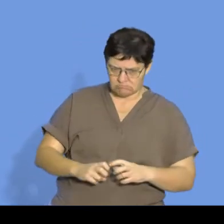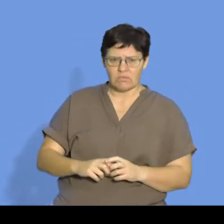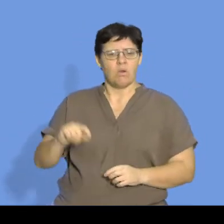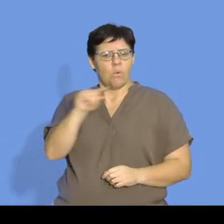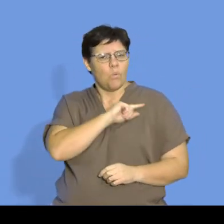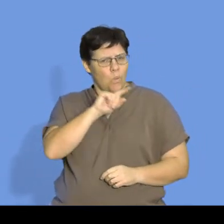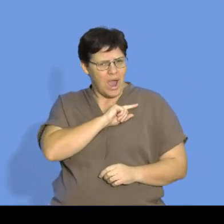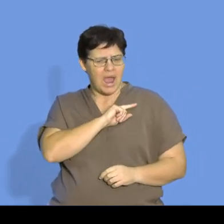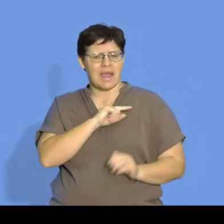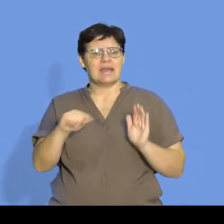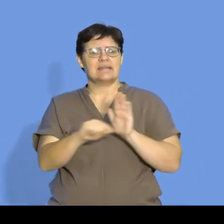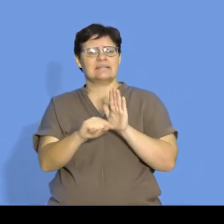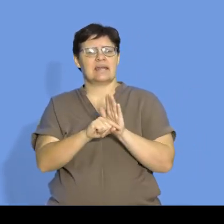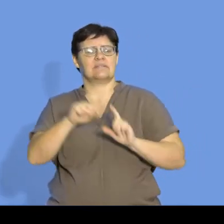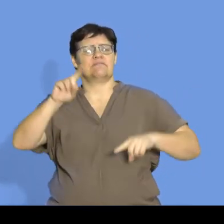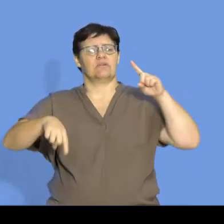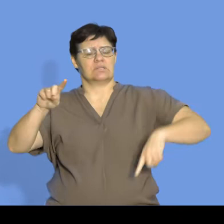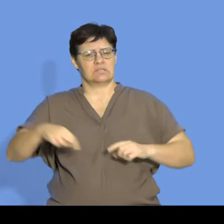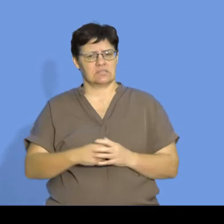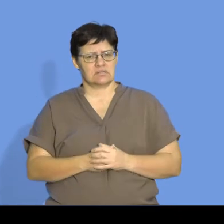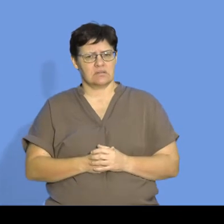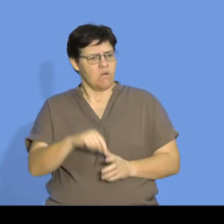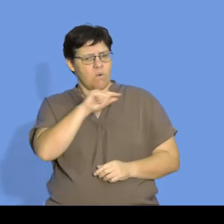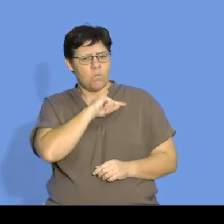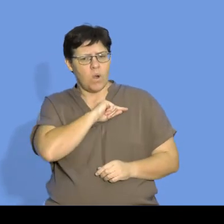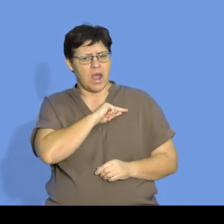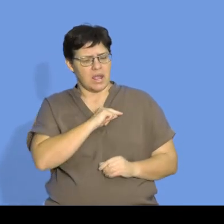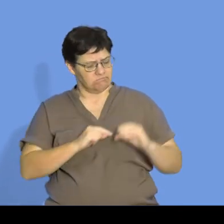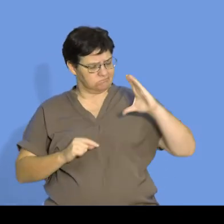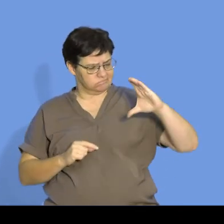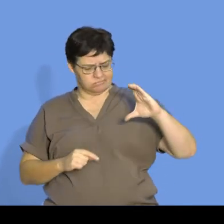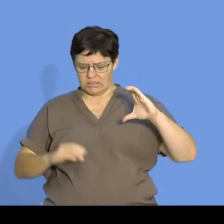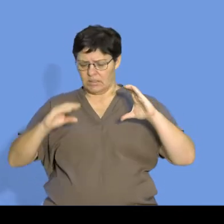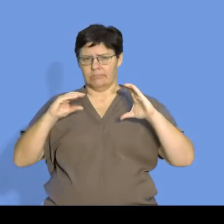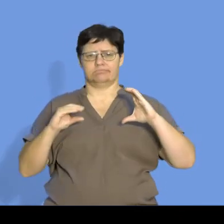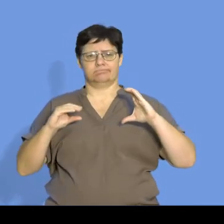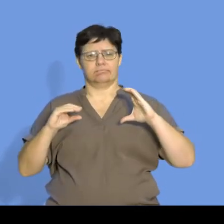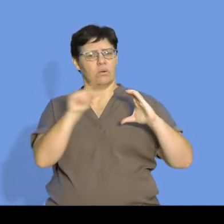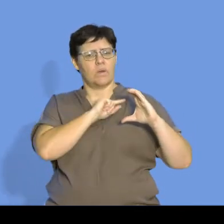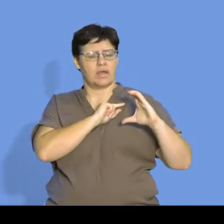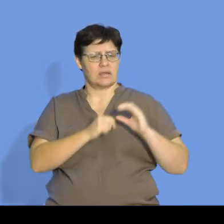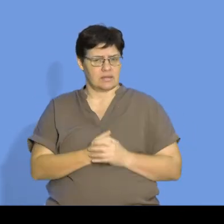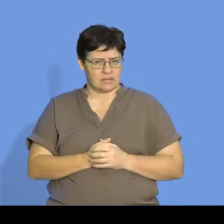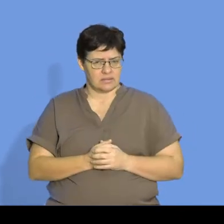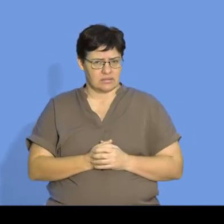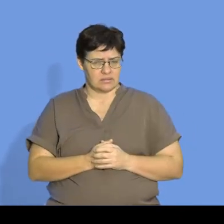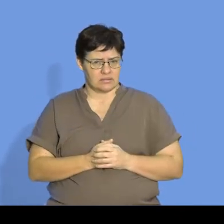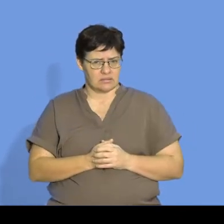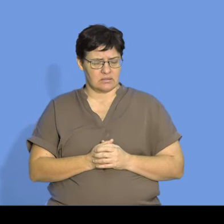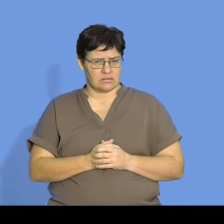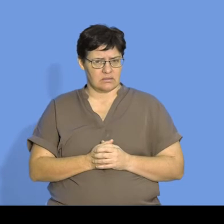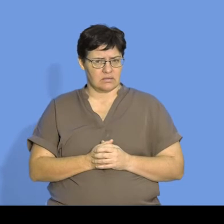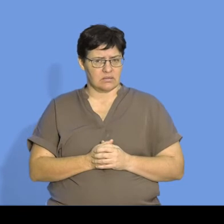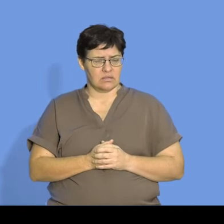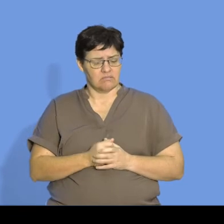the reason for the negative variance. Why do we have the negative variance? So